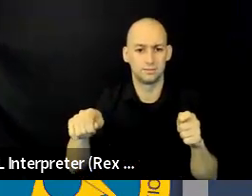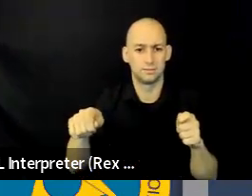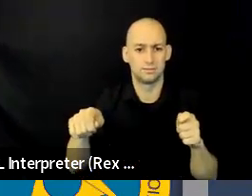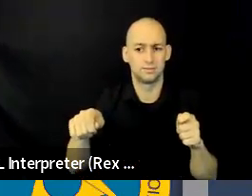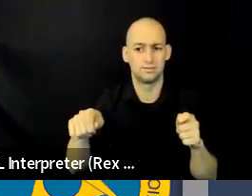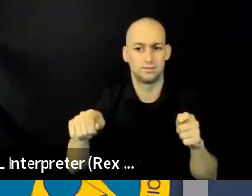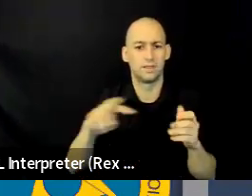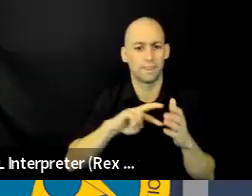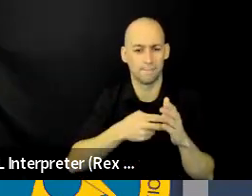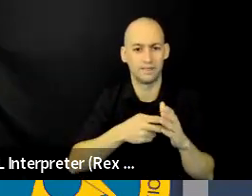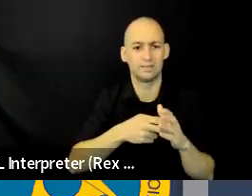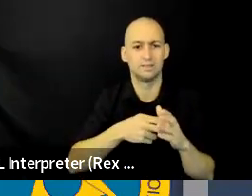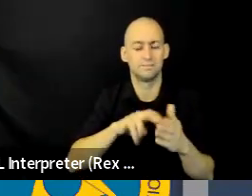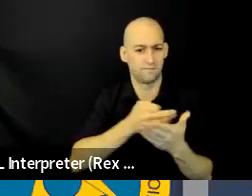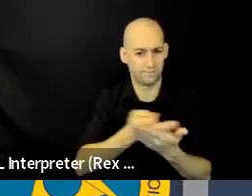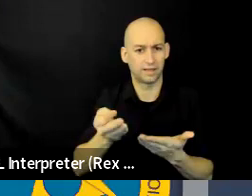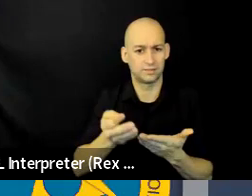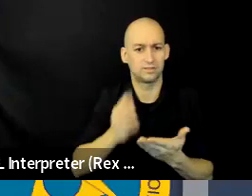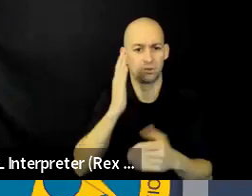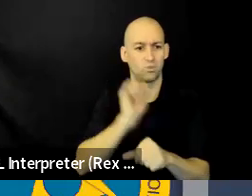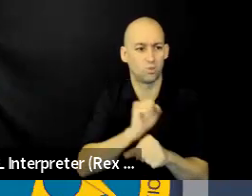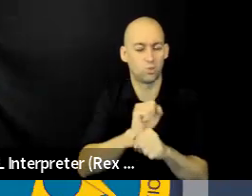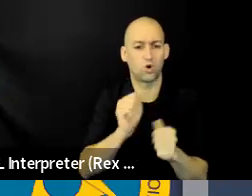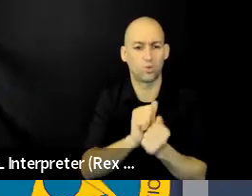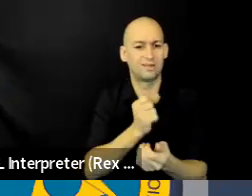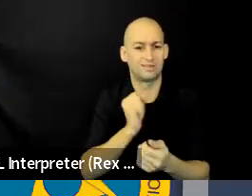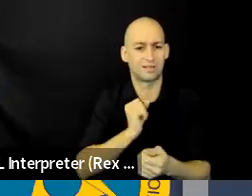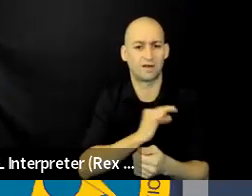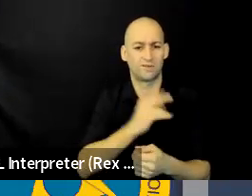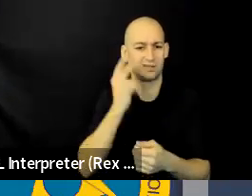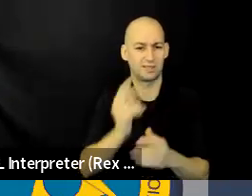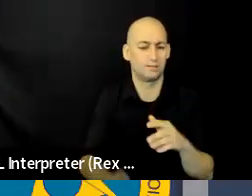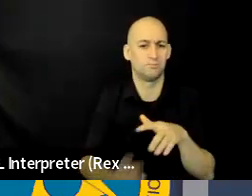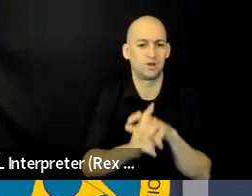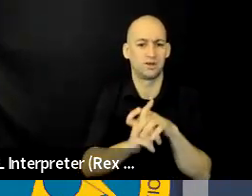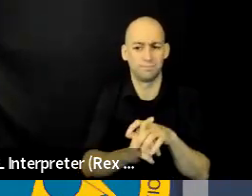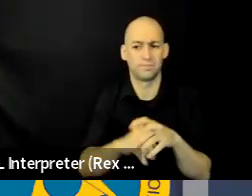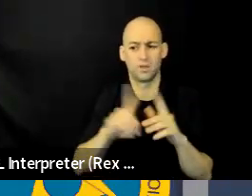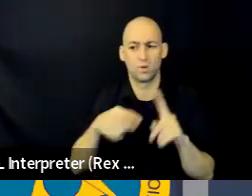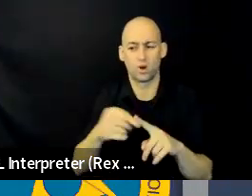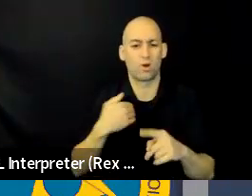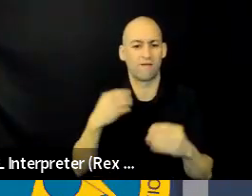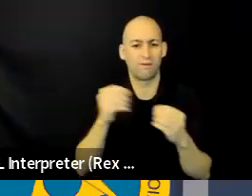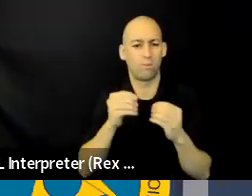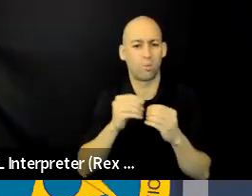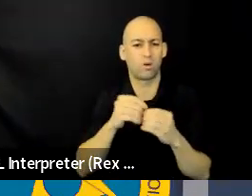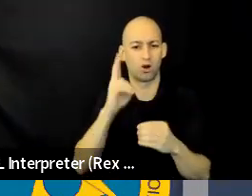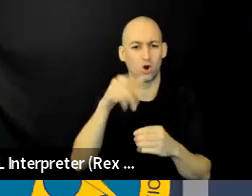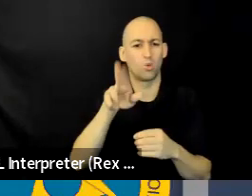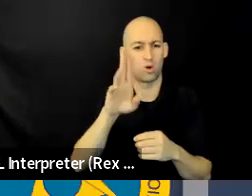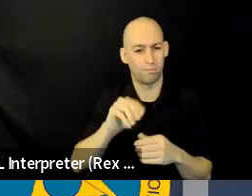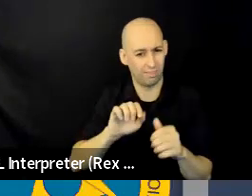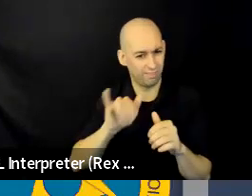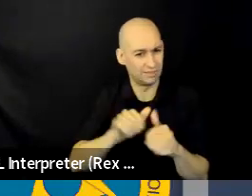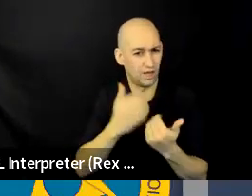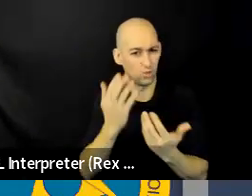That means the motion fails. We'll work with staff to see if we bring this back when we have more of a quorum next time. Is that how you want to respond to this? We